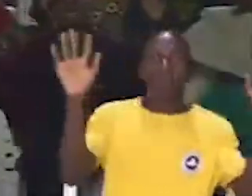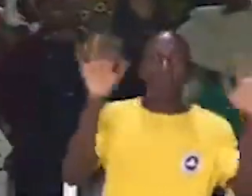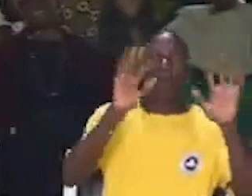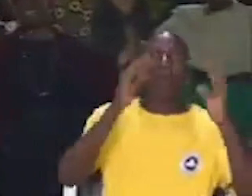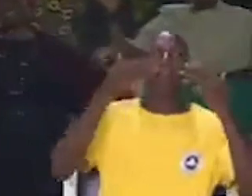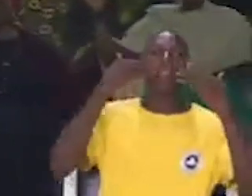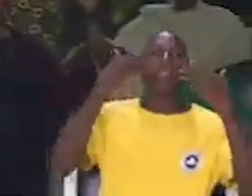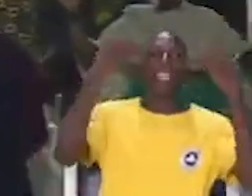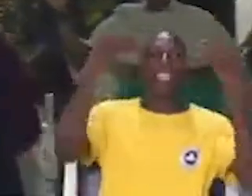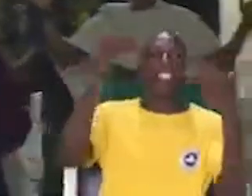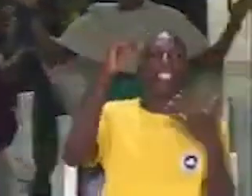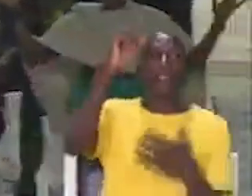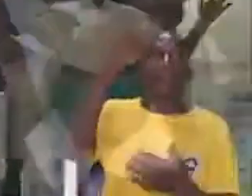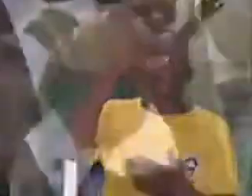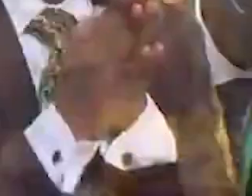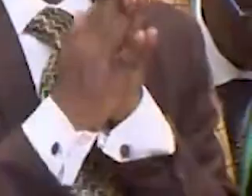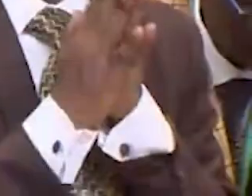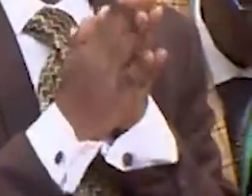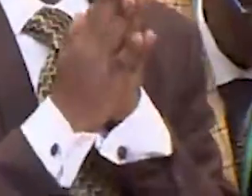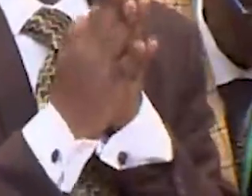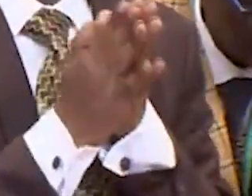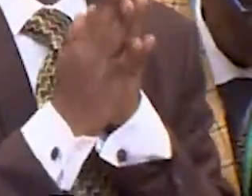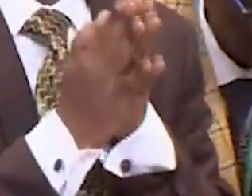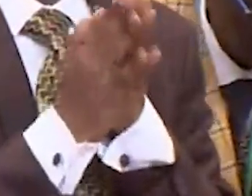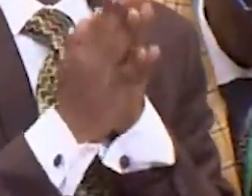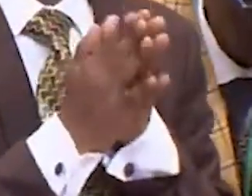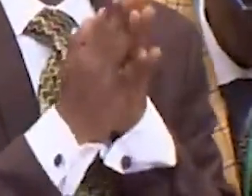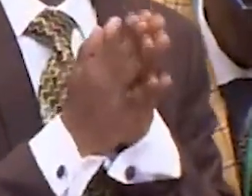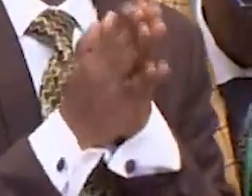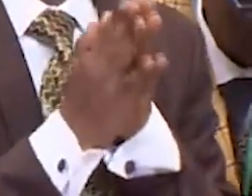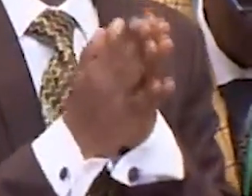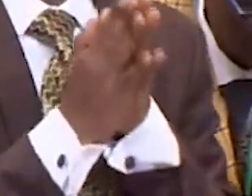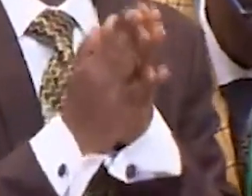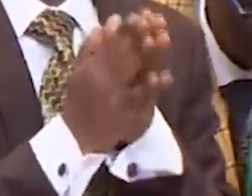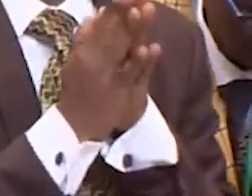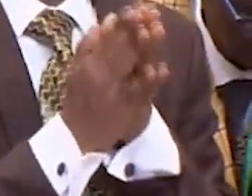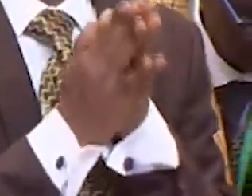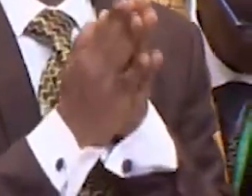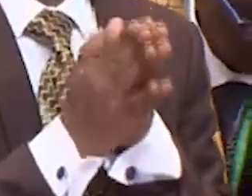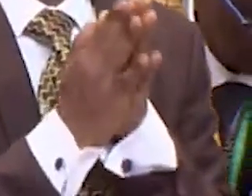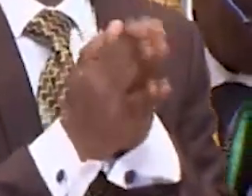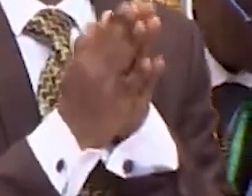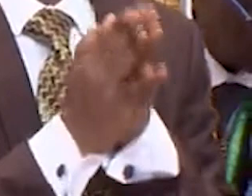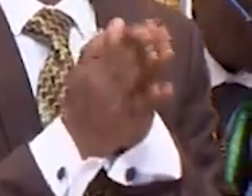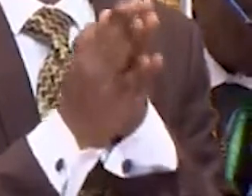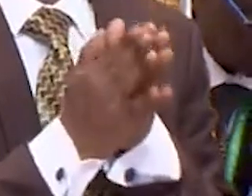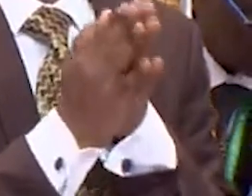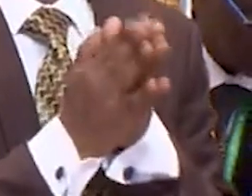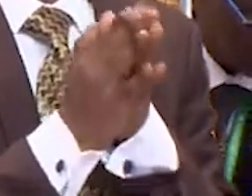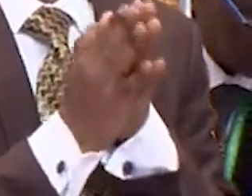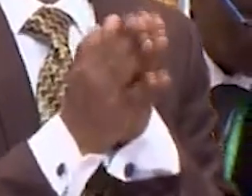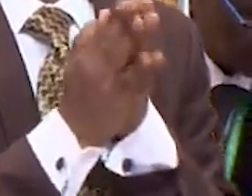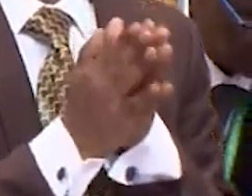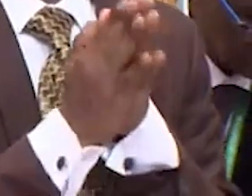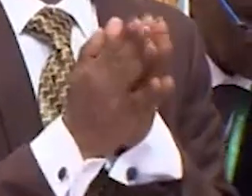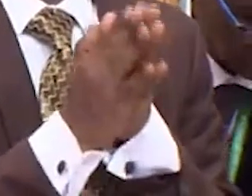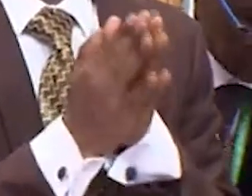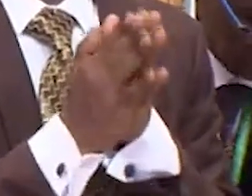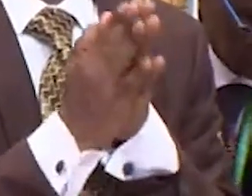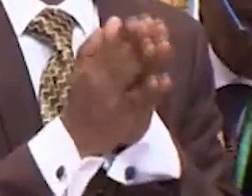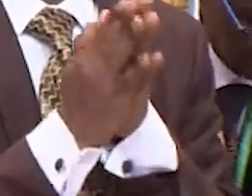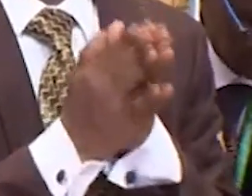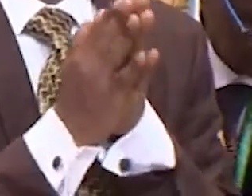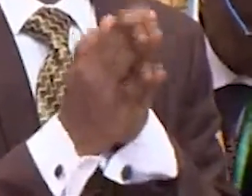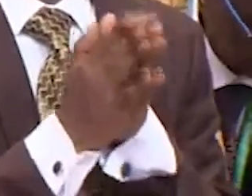for past blessings. Just remember all the good times that we have enjoyed. It is the